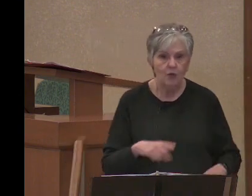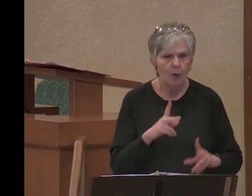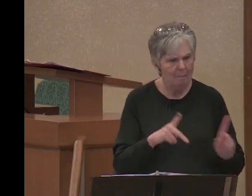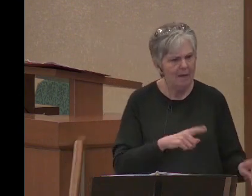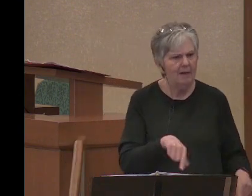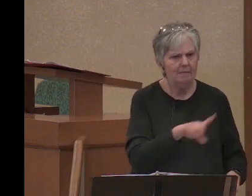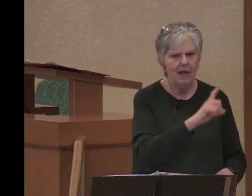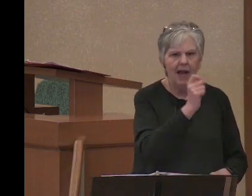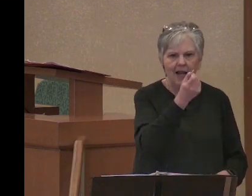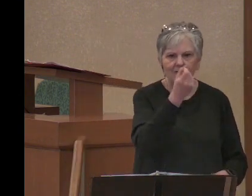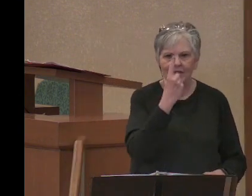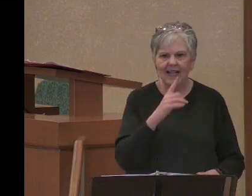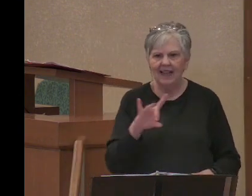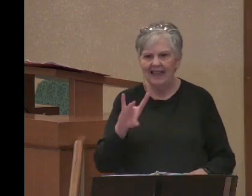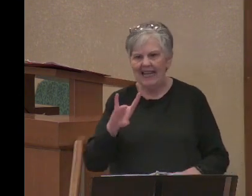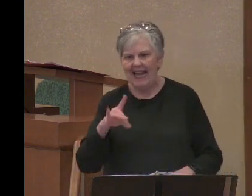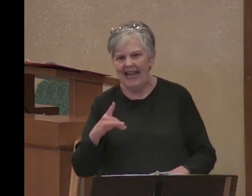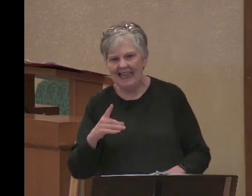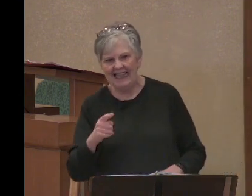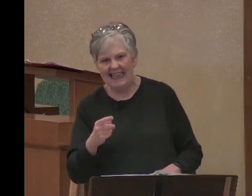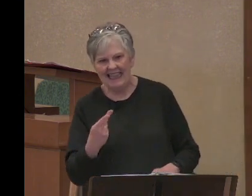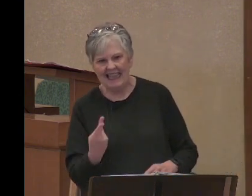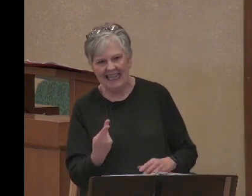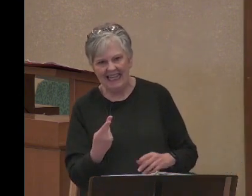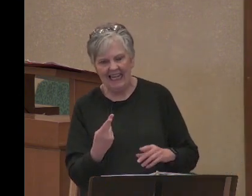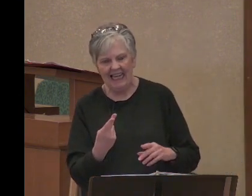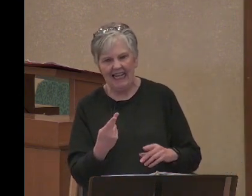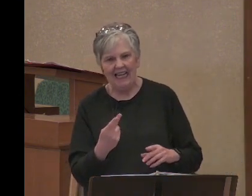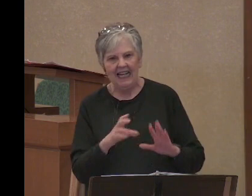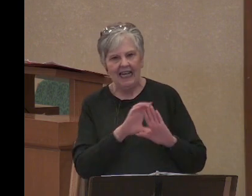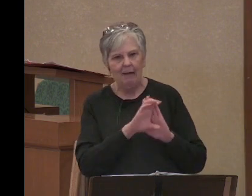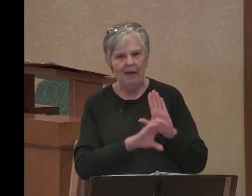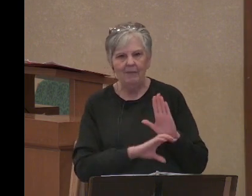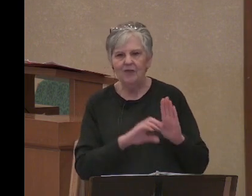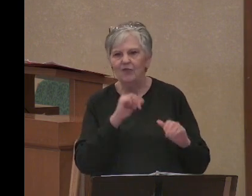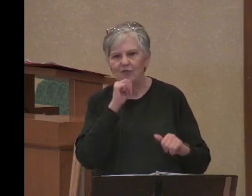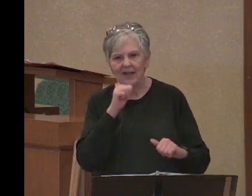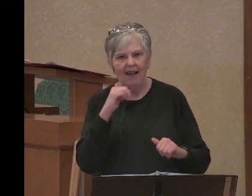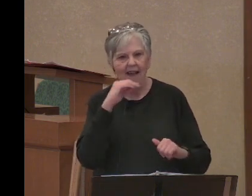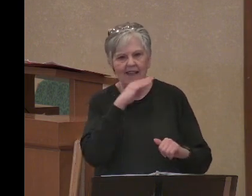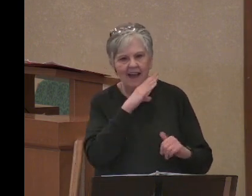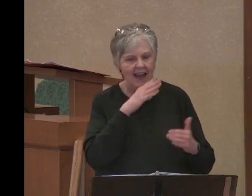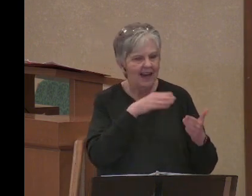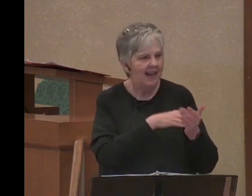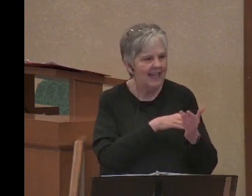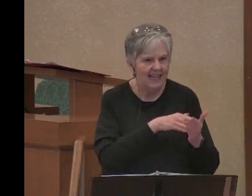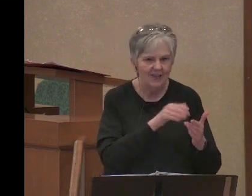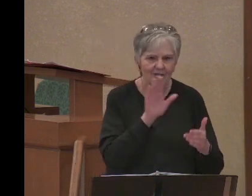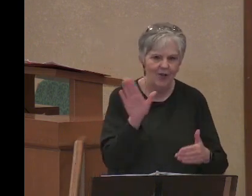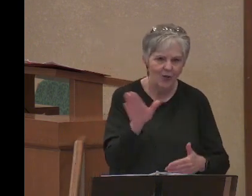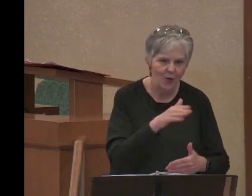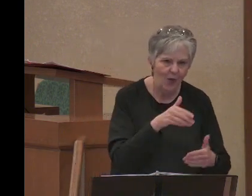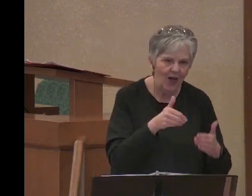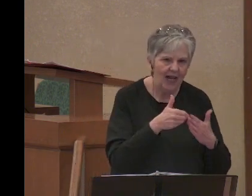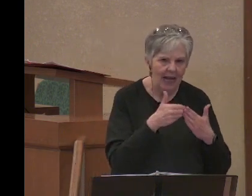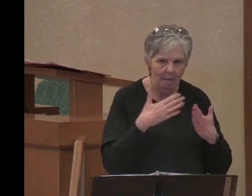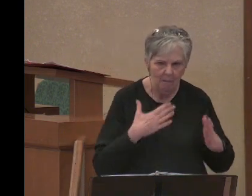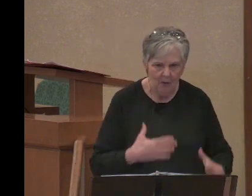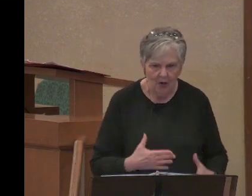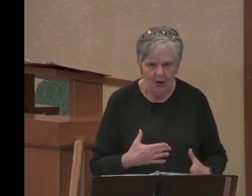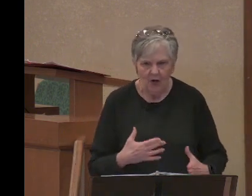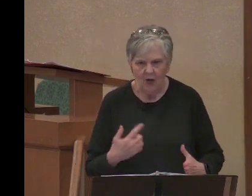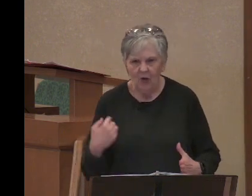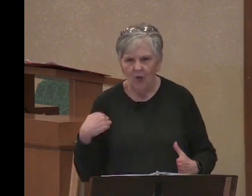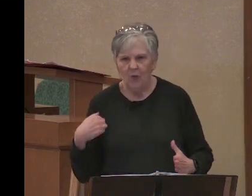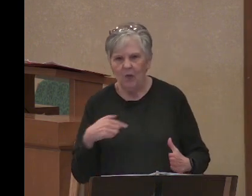this to be the 8th commandment. You shall not bear false witness against your neighbor. Now, we had